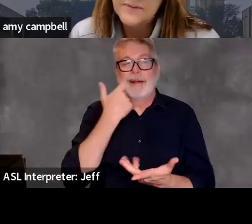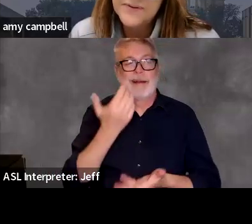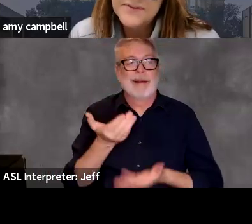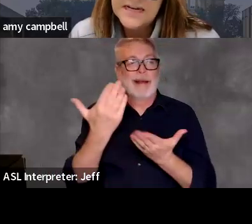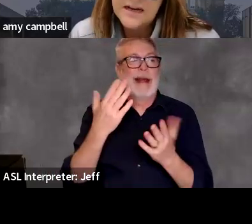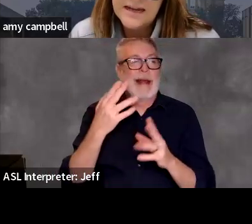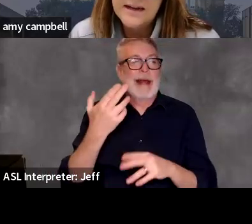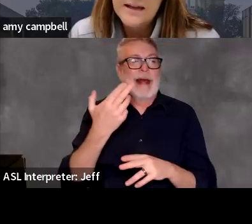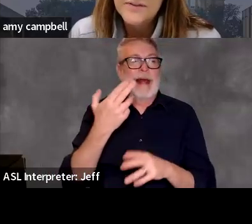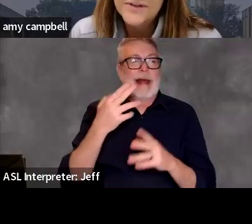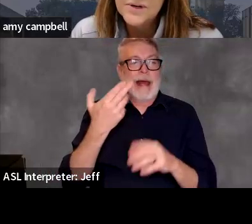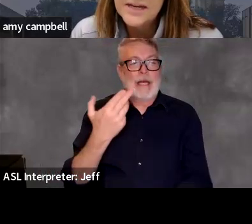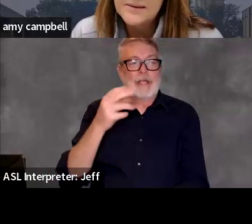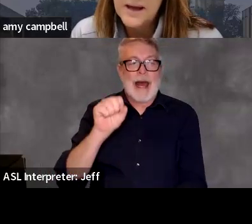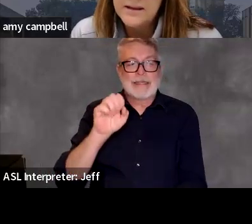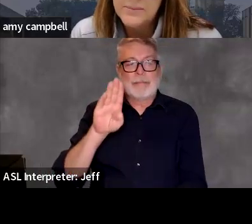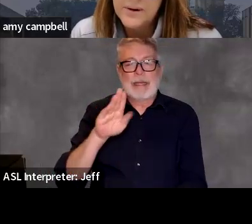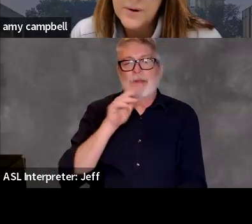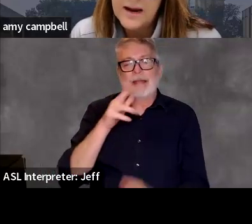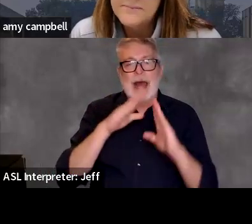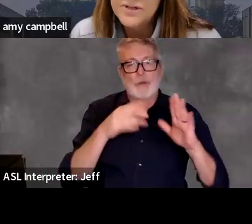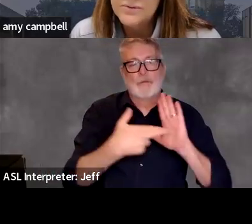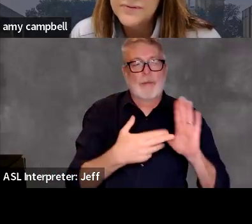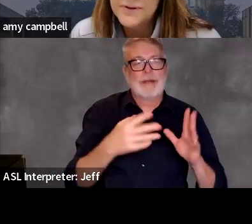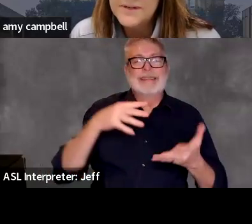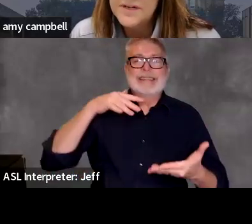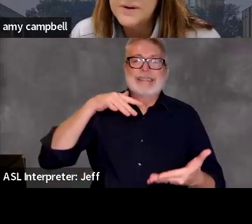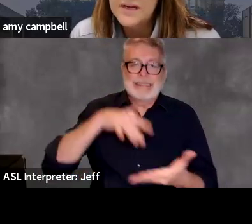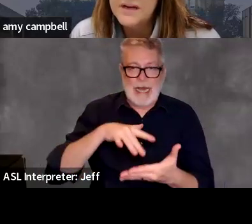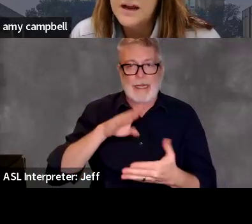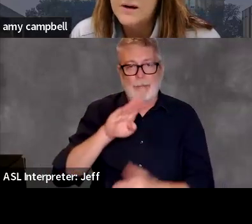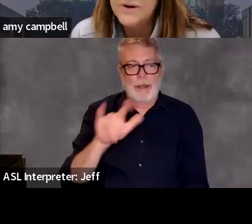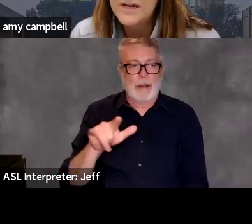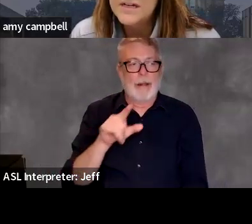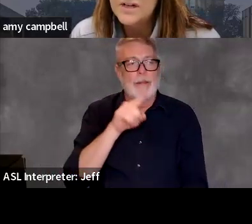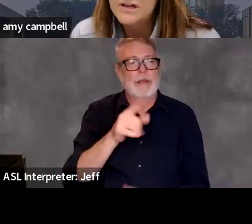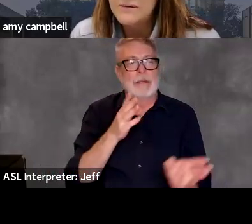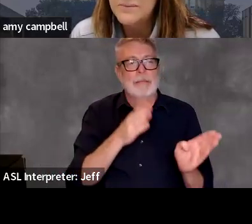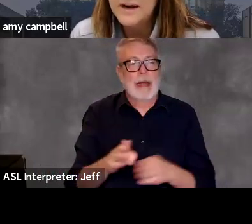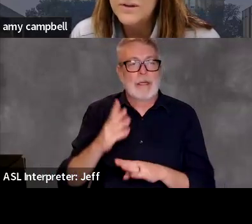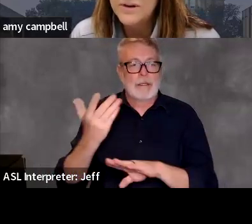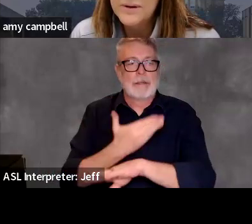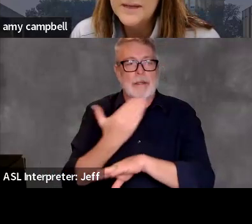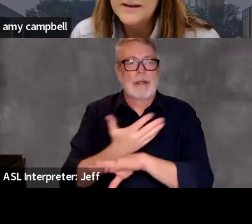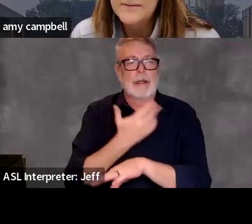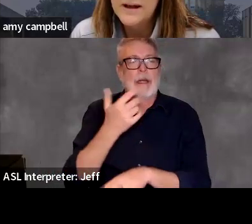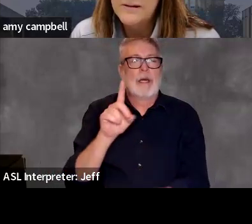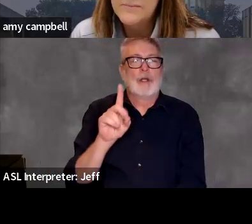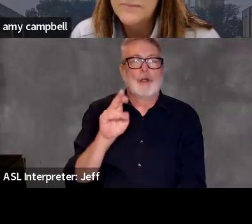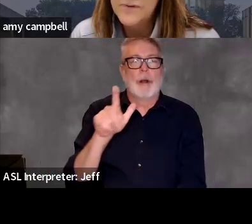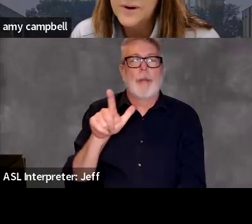Bill 759. This creates a pilot program to refurbish and recondition durable medical